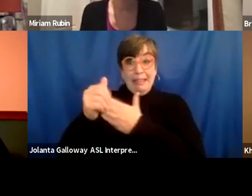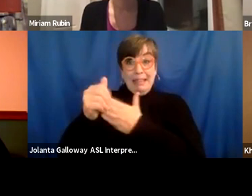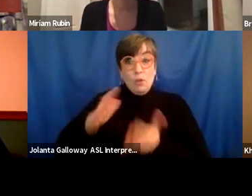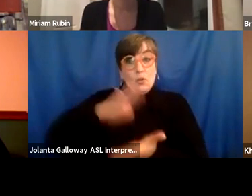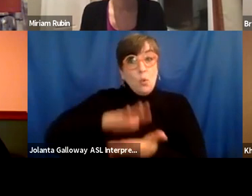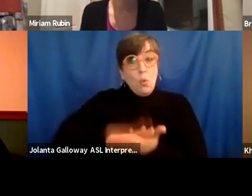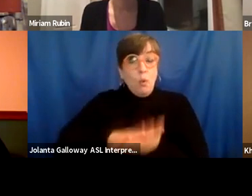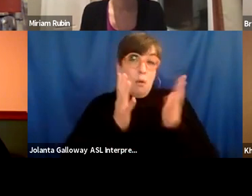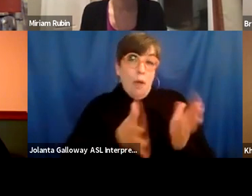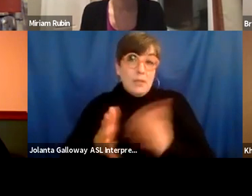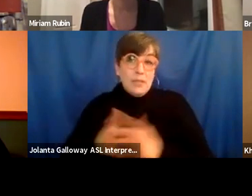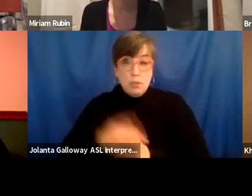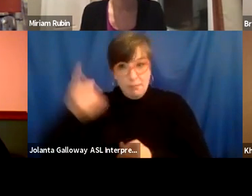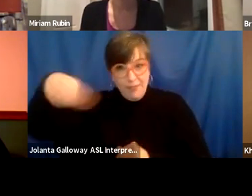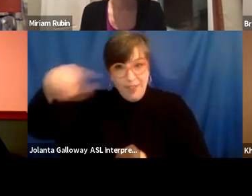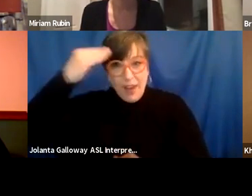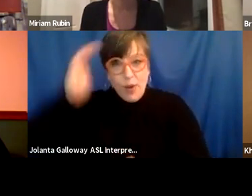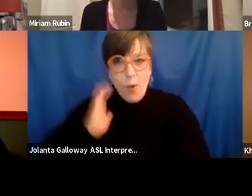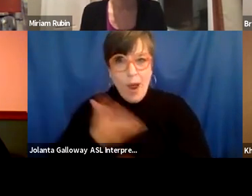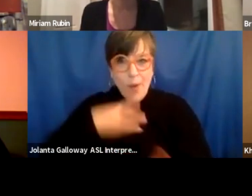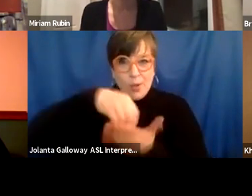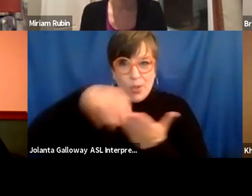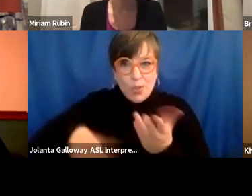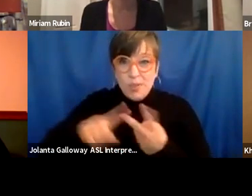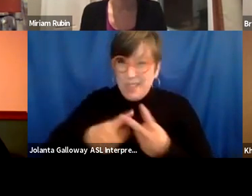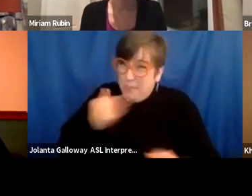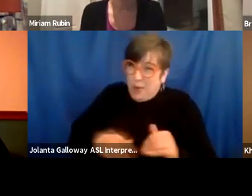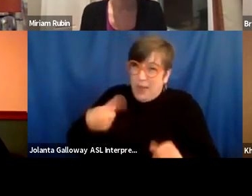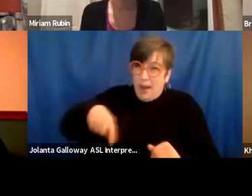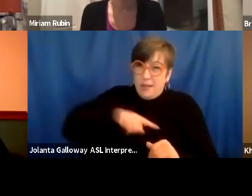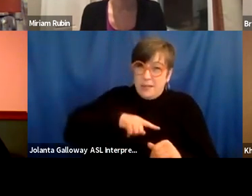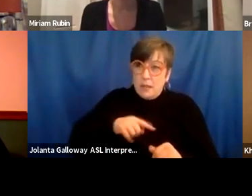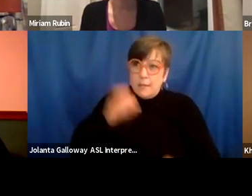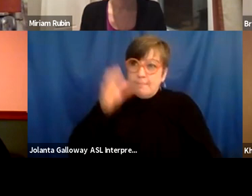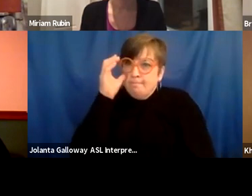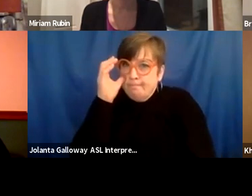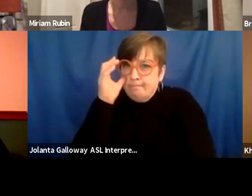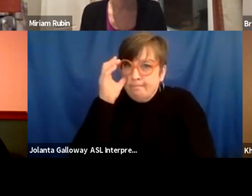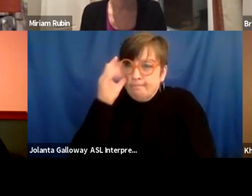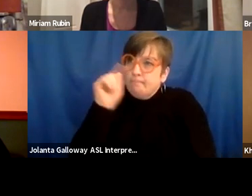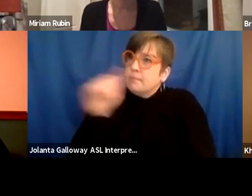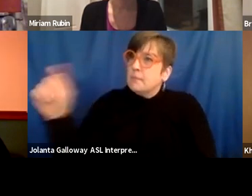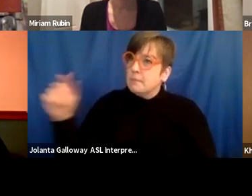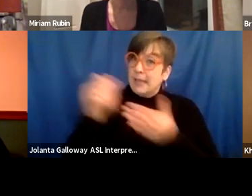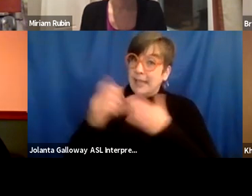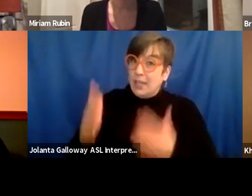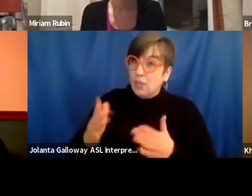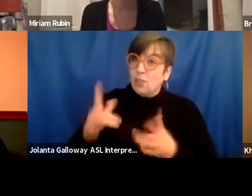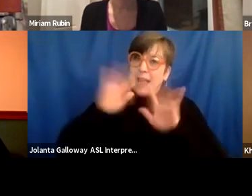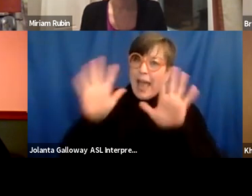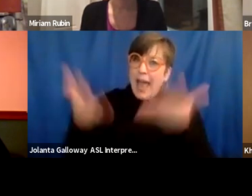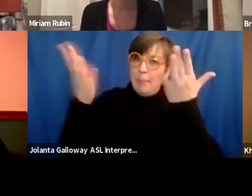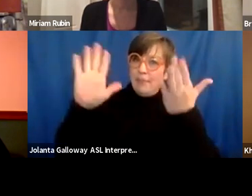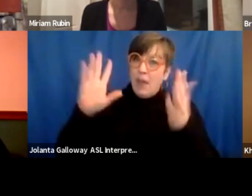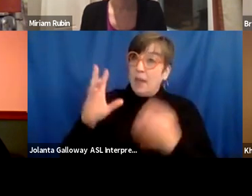our students, they know our students' needs better than we do. We can provide resources by listening to our school leaders and by amplifying their voice in